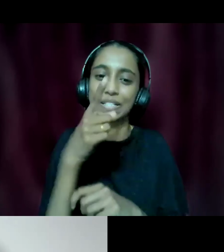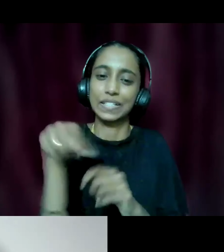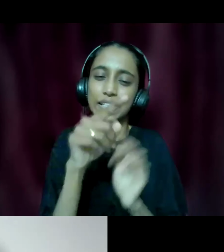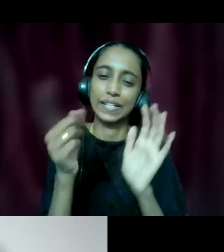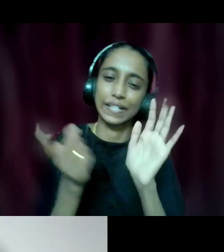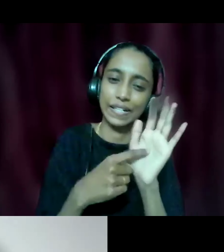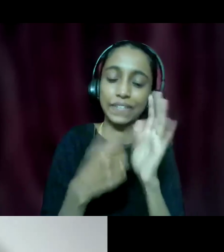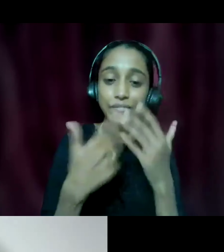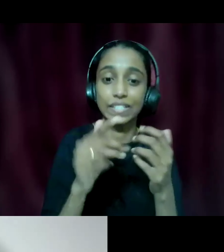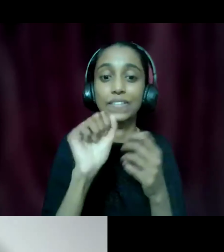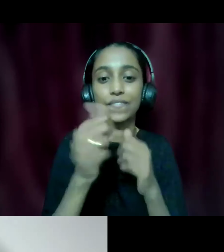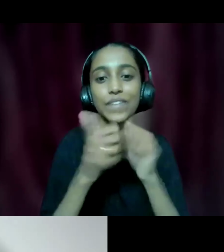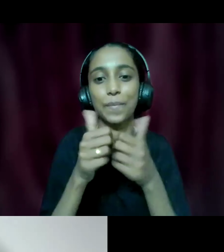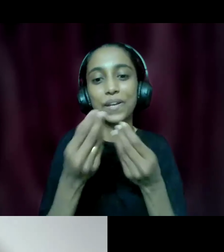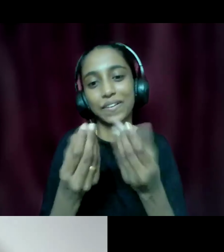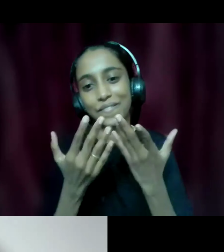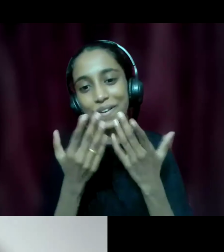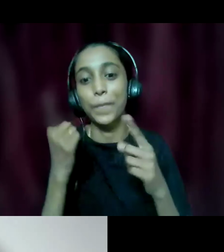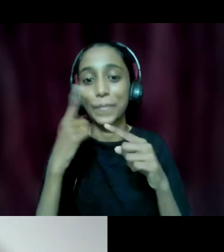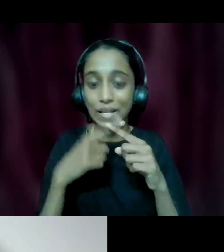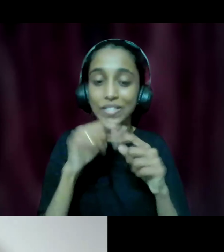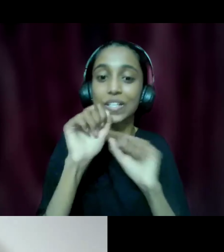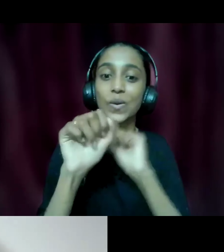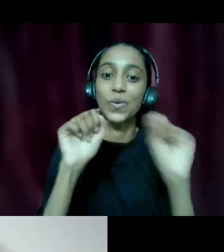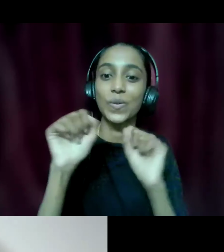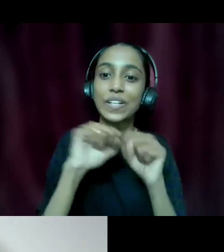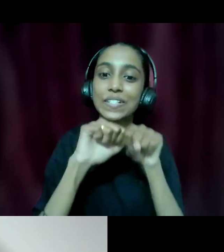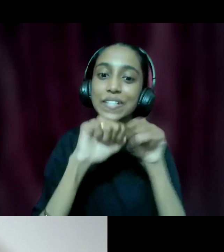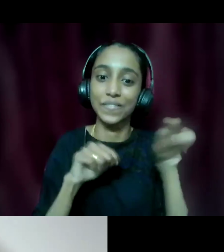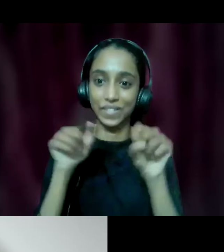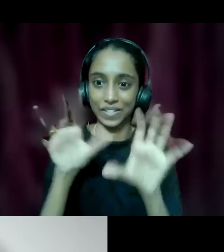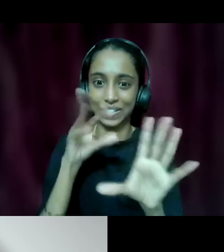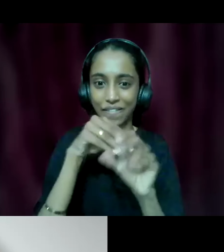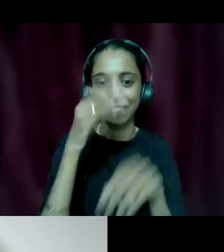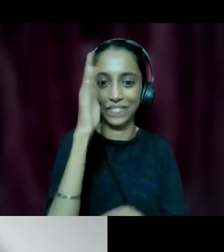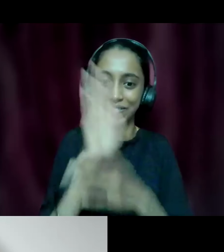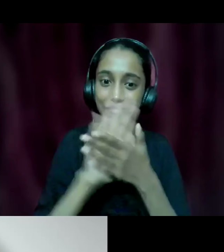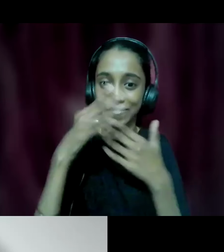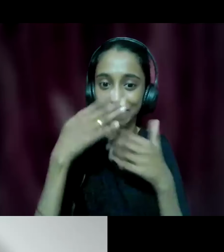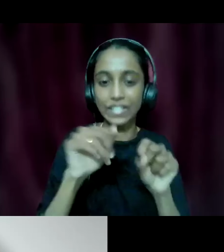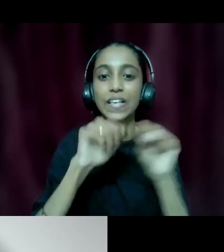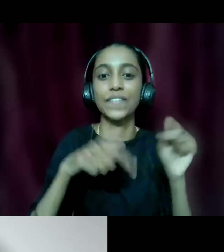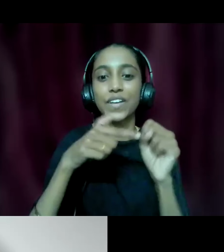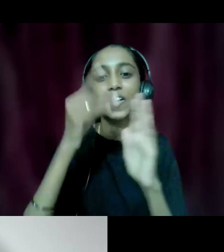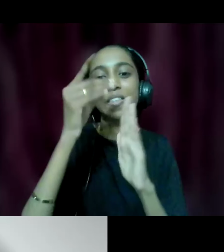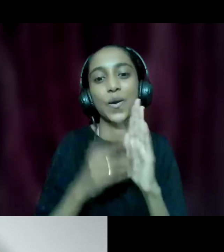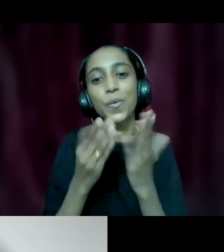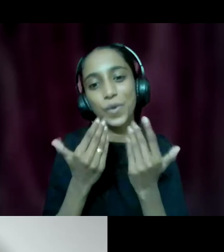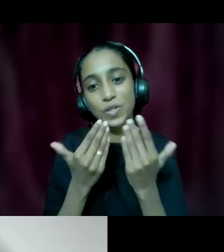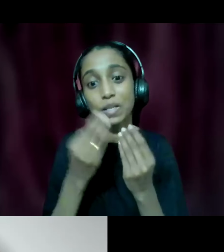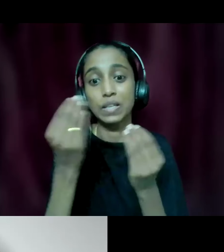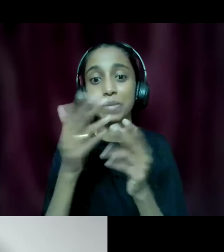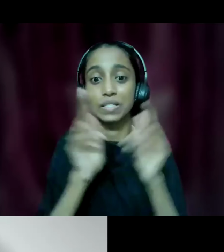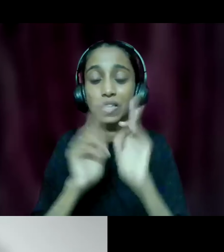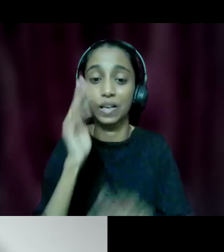can give us the feedback and at the same time download your certificate for attending the session. Some of you have also asked if the presentation and